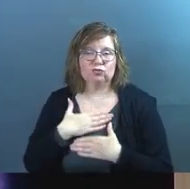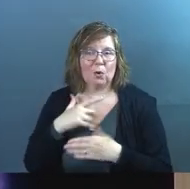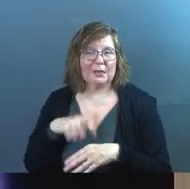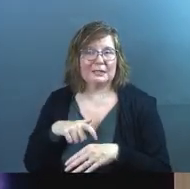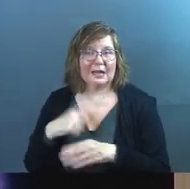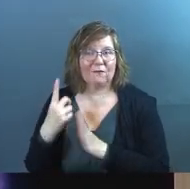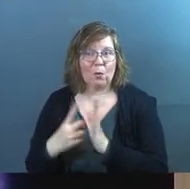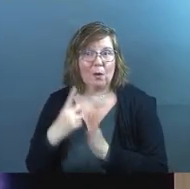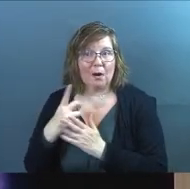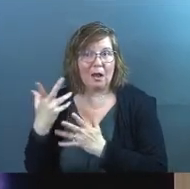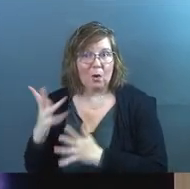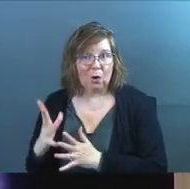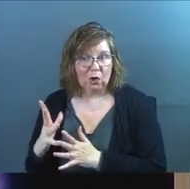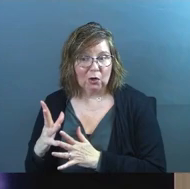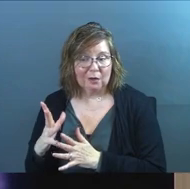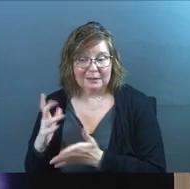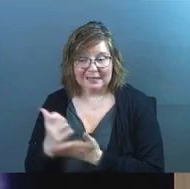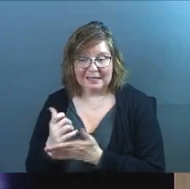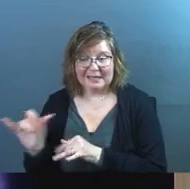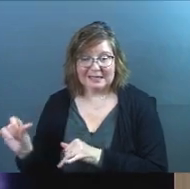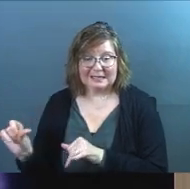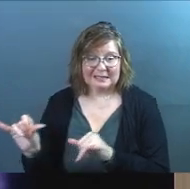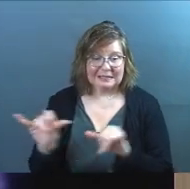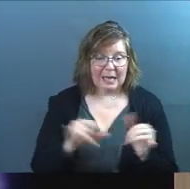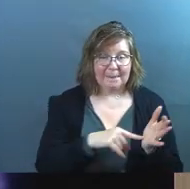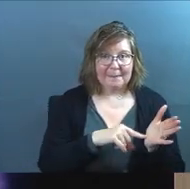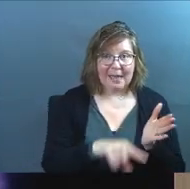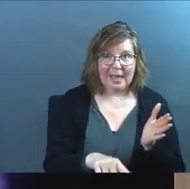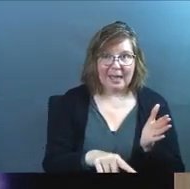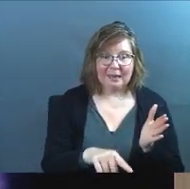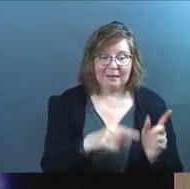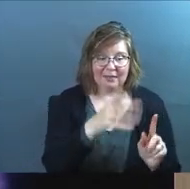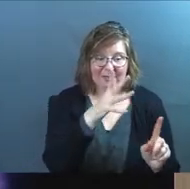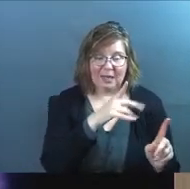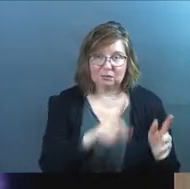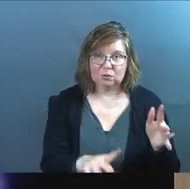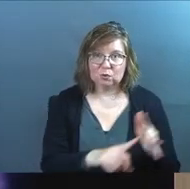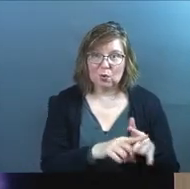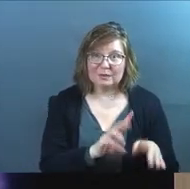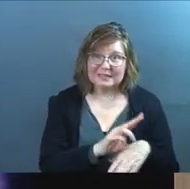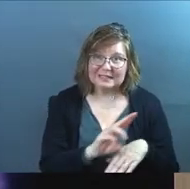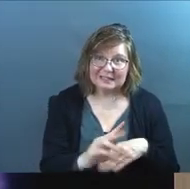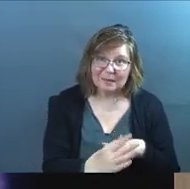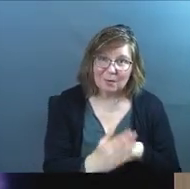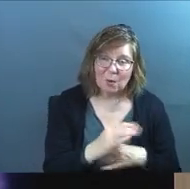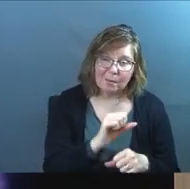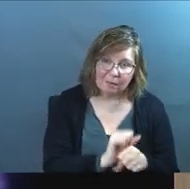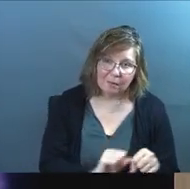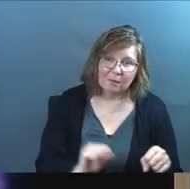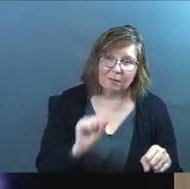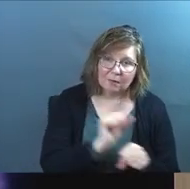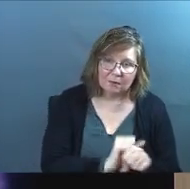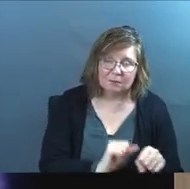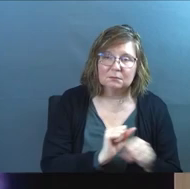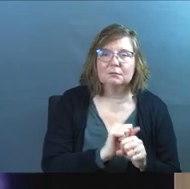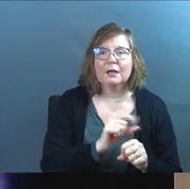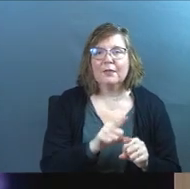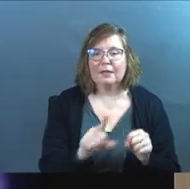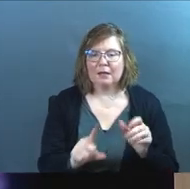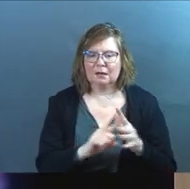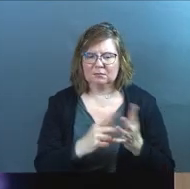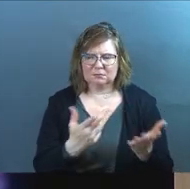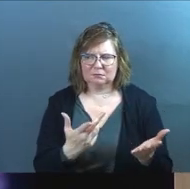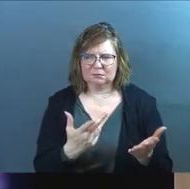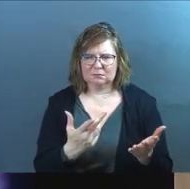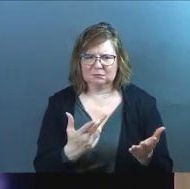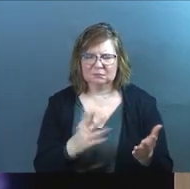their time for 1 hour. They're getting the same pay as the guys who have been there since 6 a.m. And they come out and